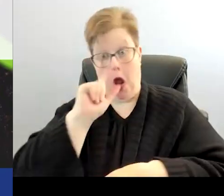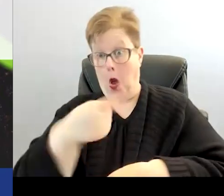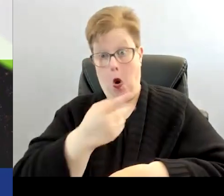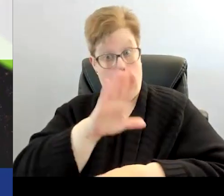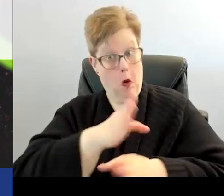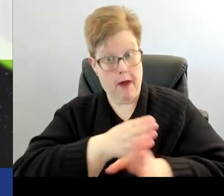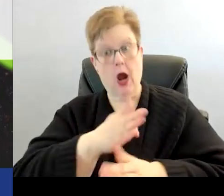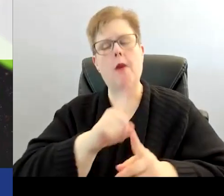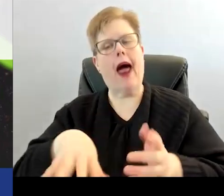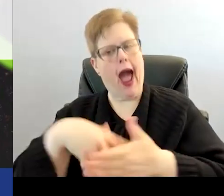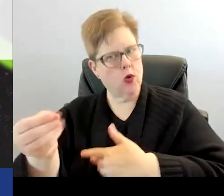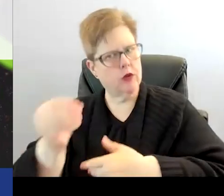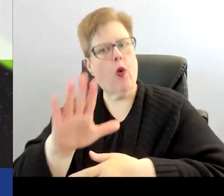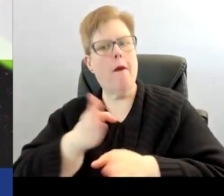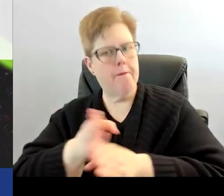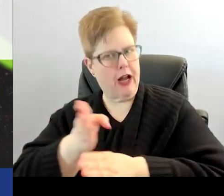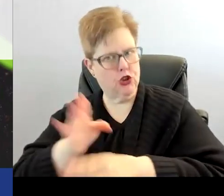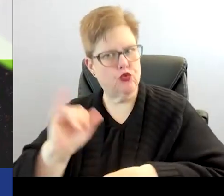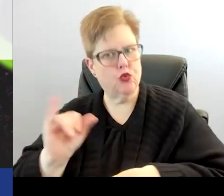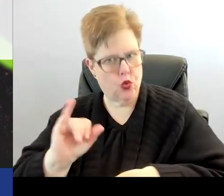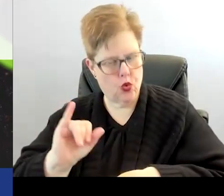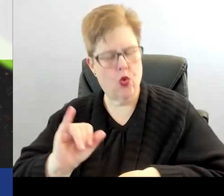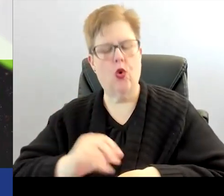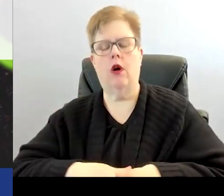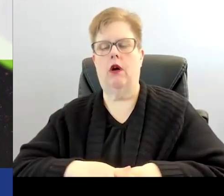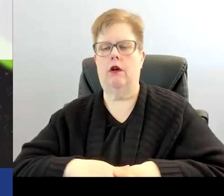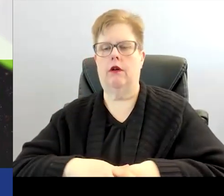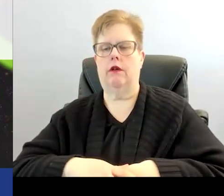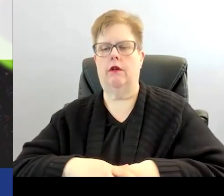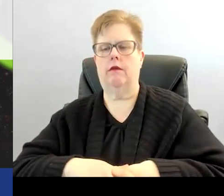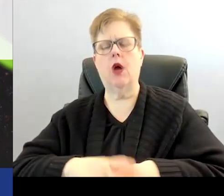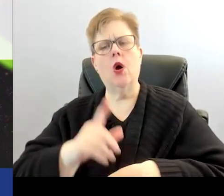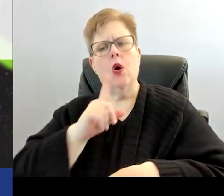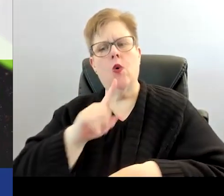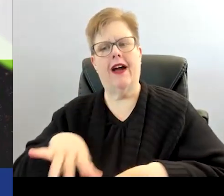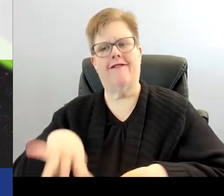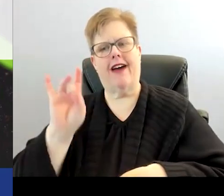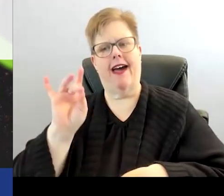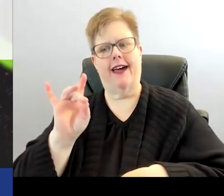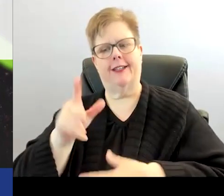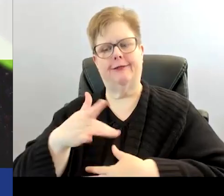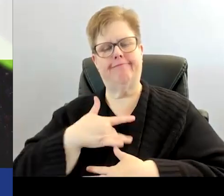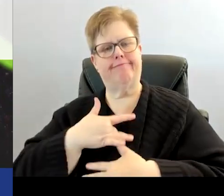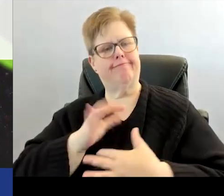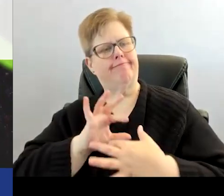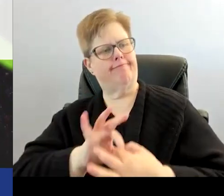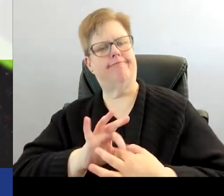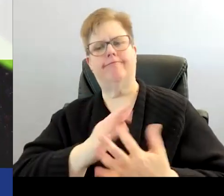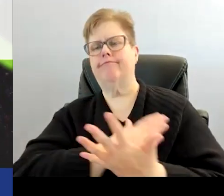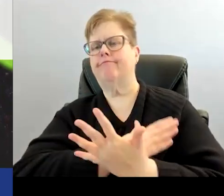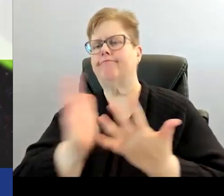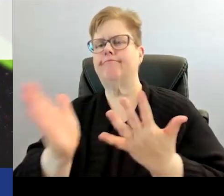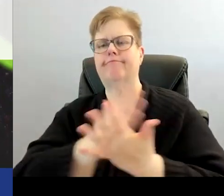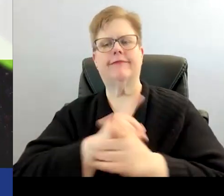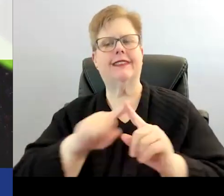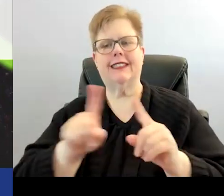but outside of your major, and really find that sense of belonging across courses